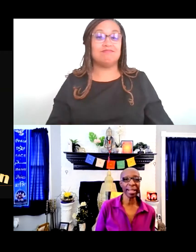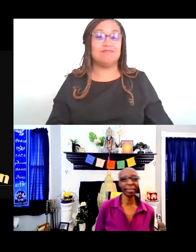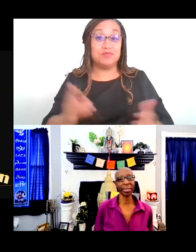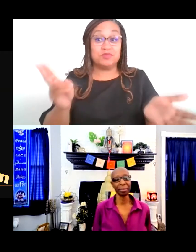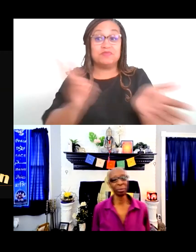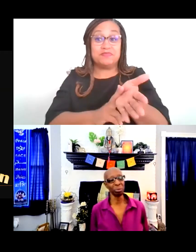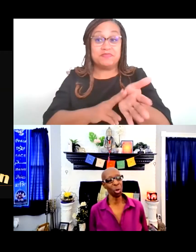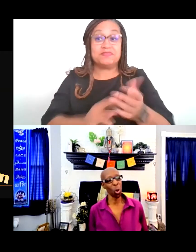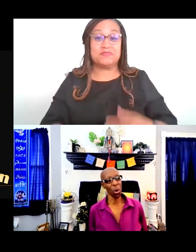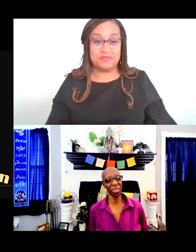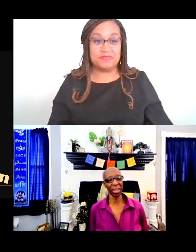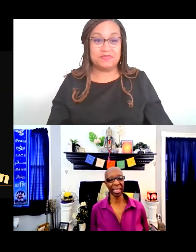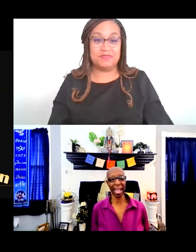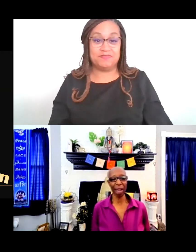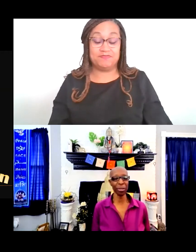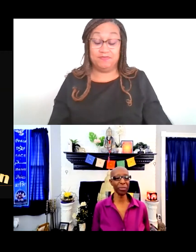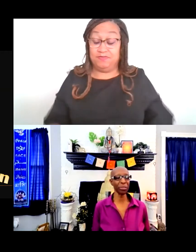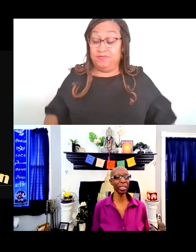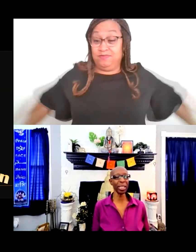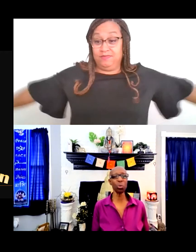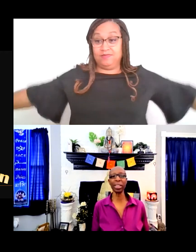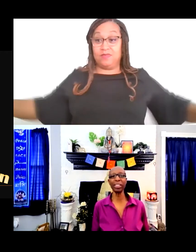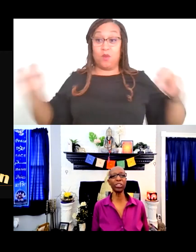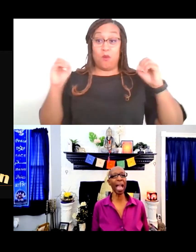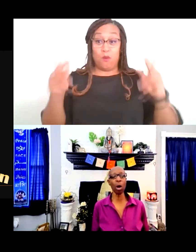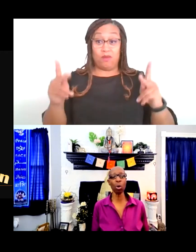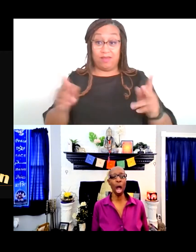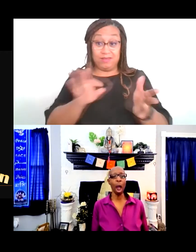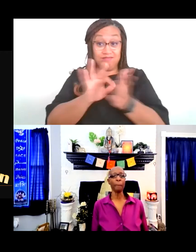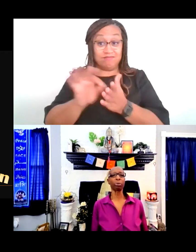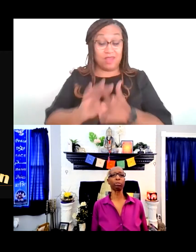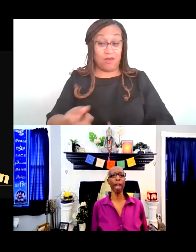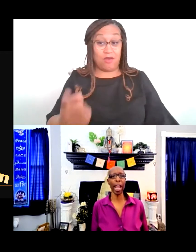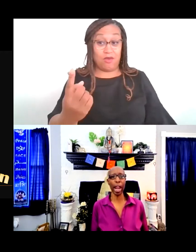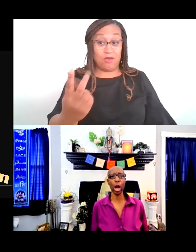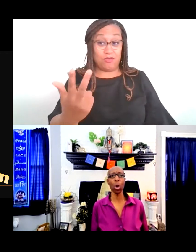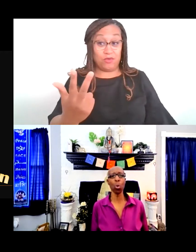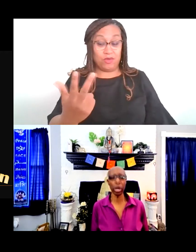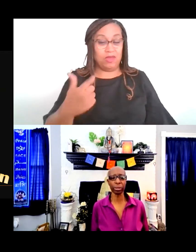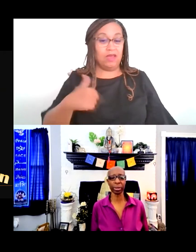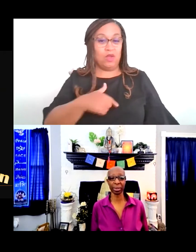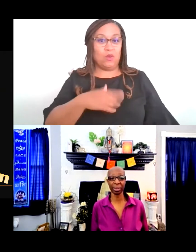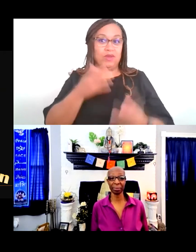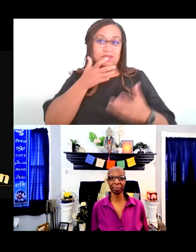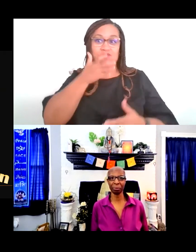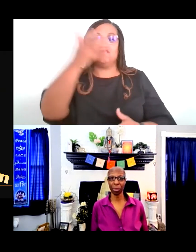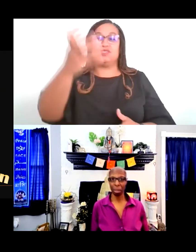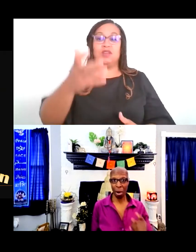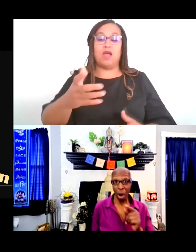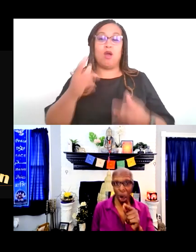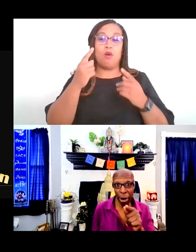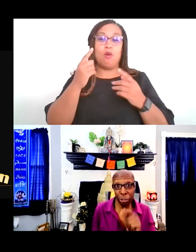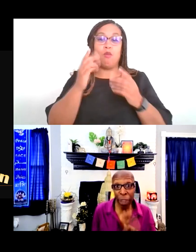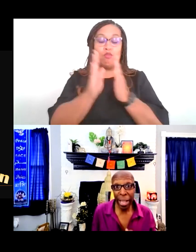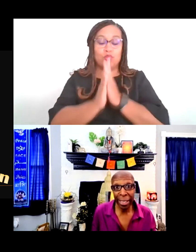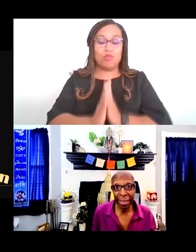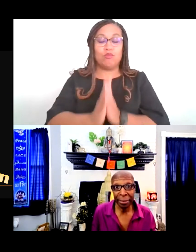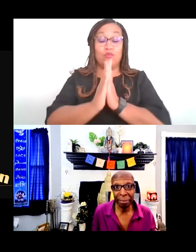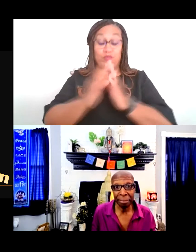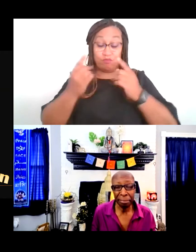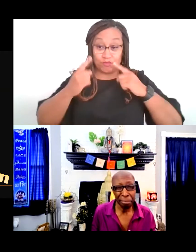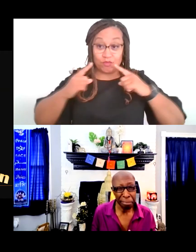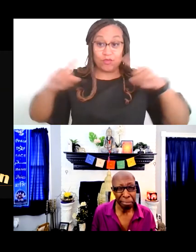All right, on the count of three, we shout, prayer works. Are you